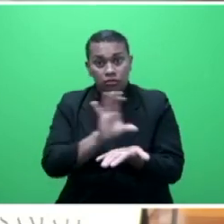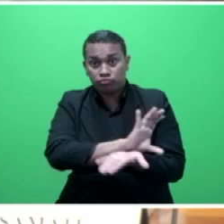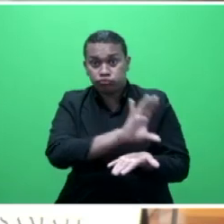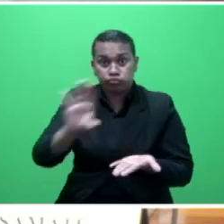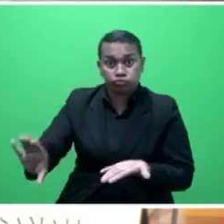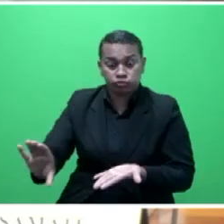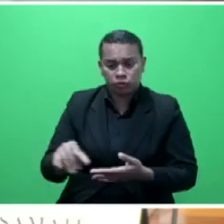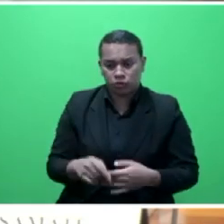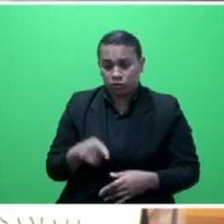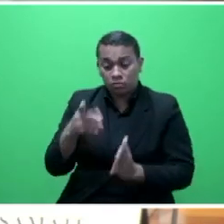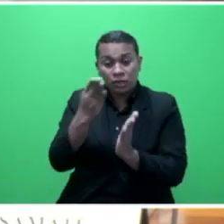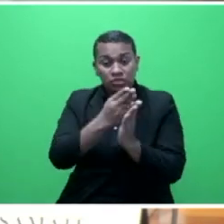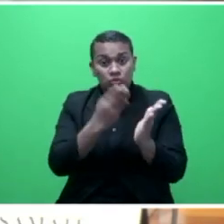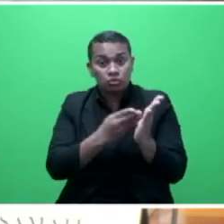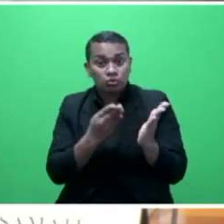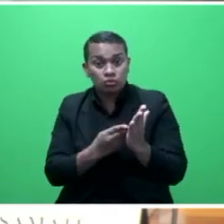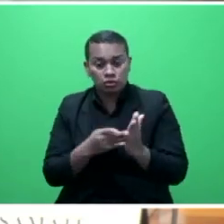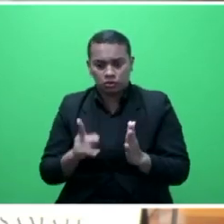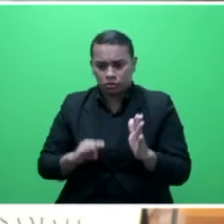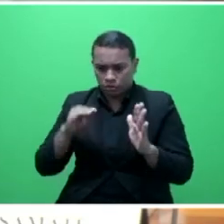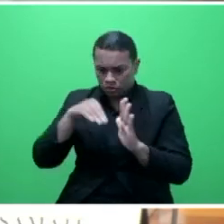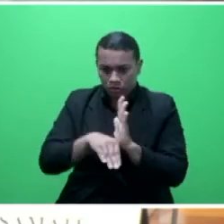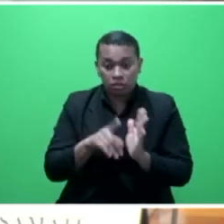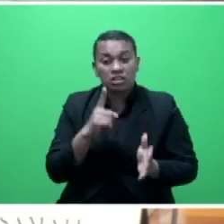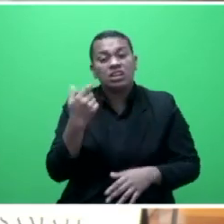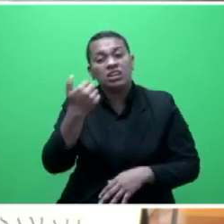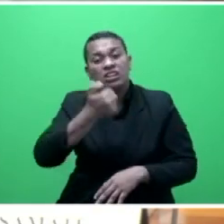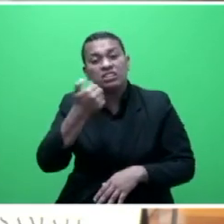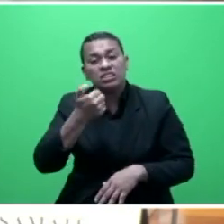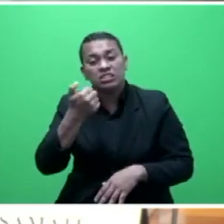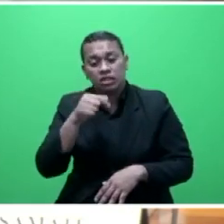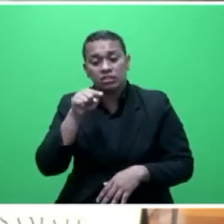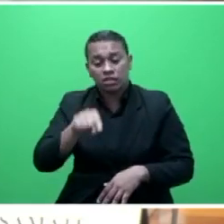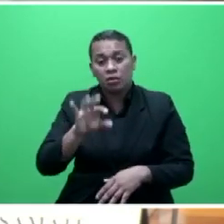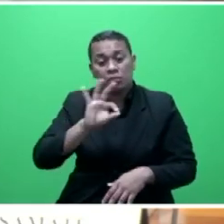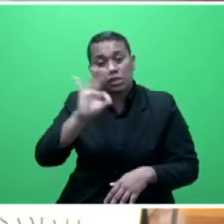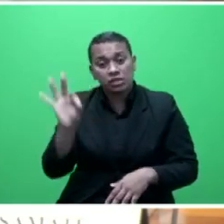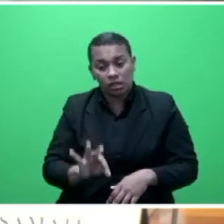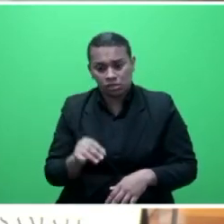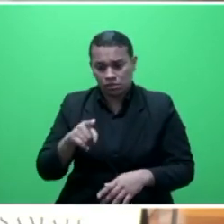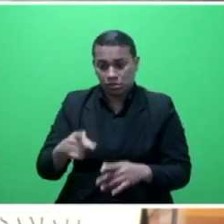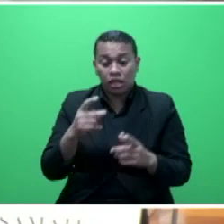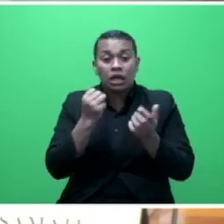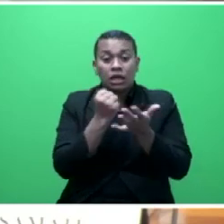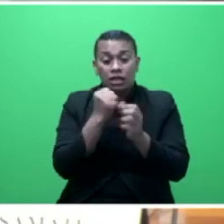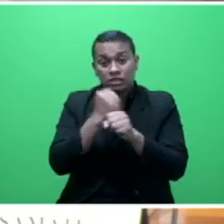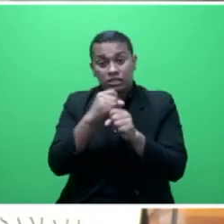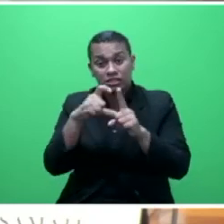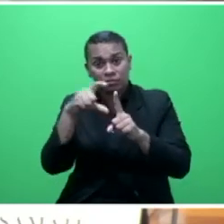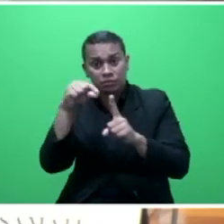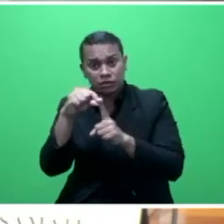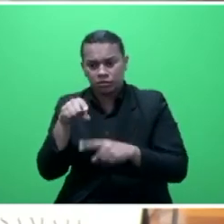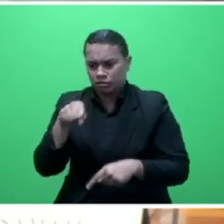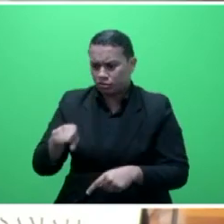budget deficit to nearly 16% of GDP in Singapore. Faced with a crushing